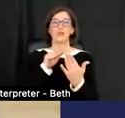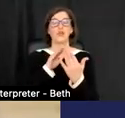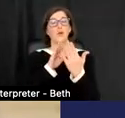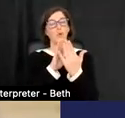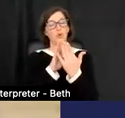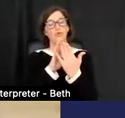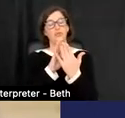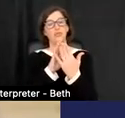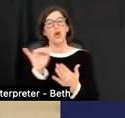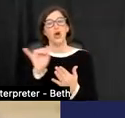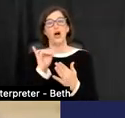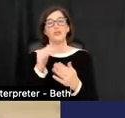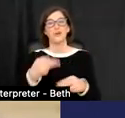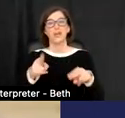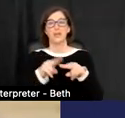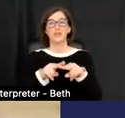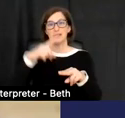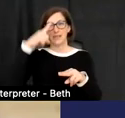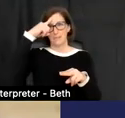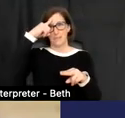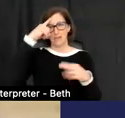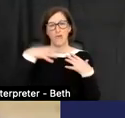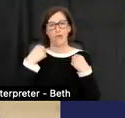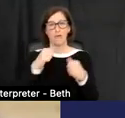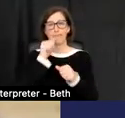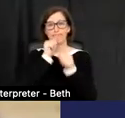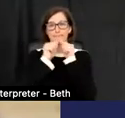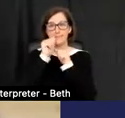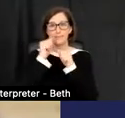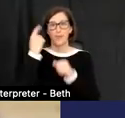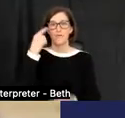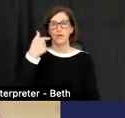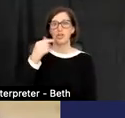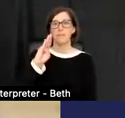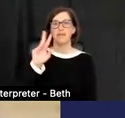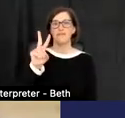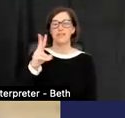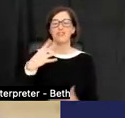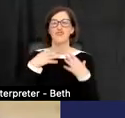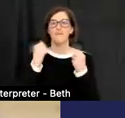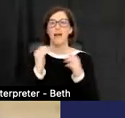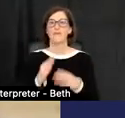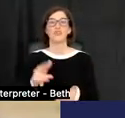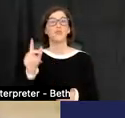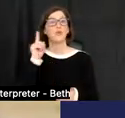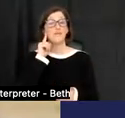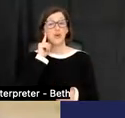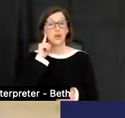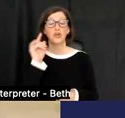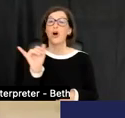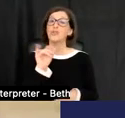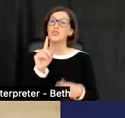well as increasing mental resilience among GBV survivors. We heard from Repsi also